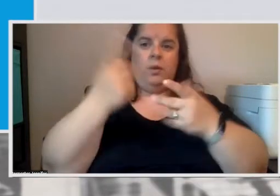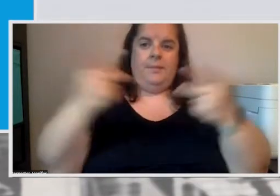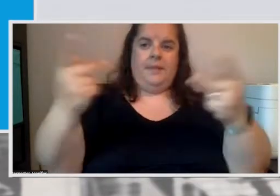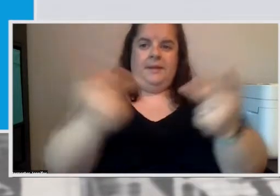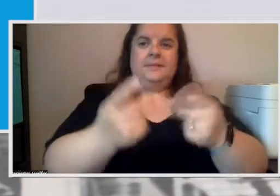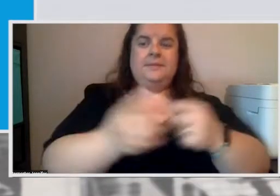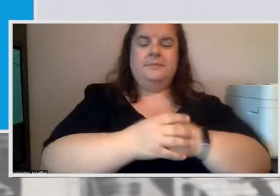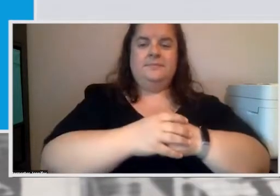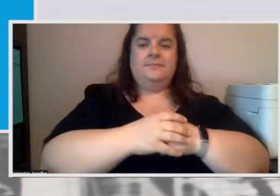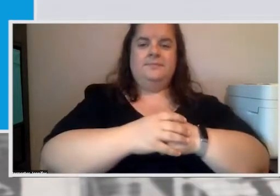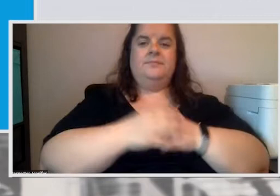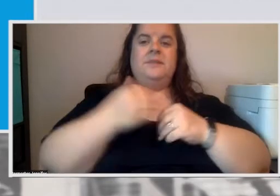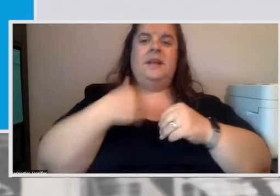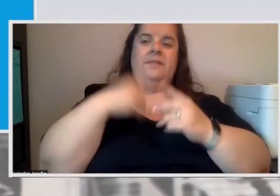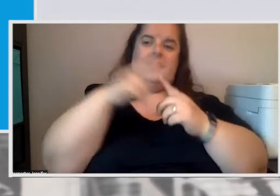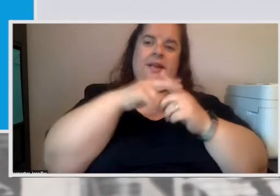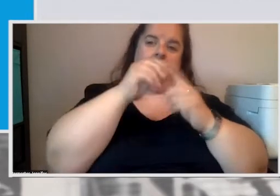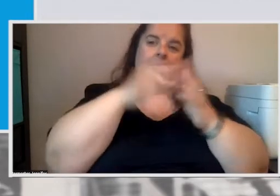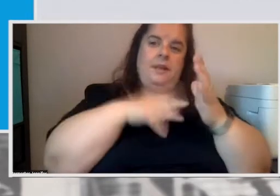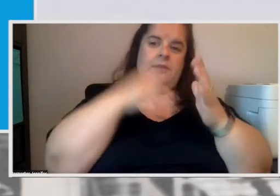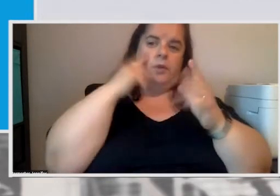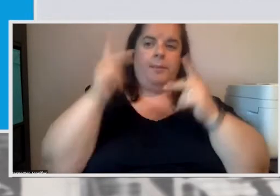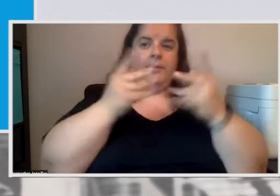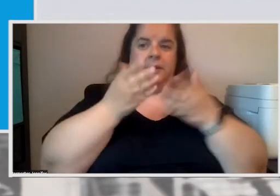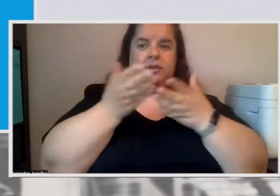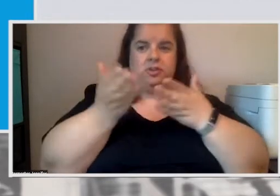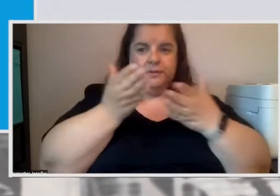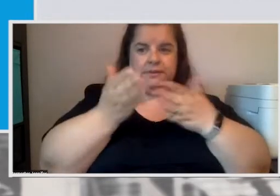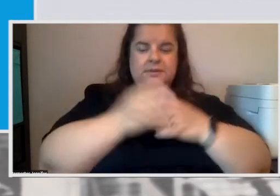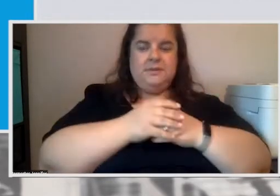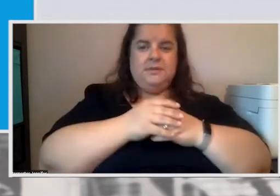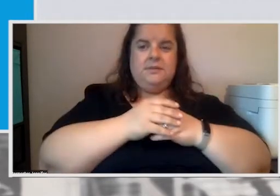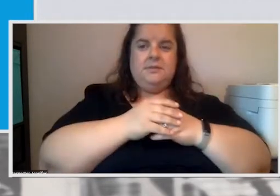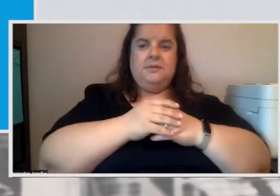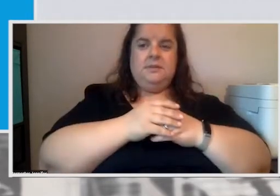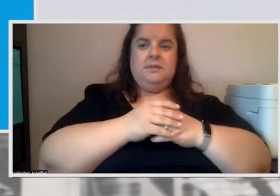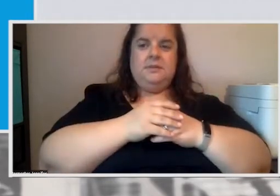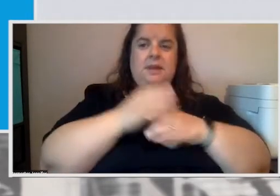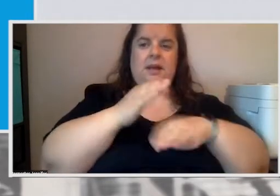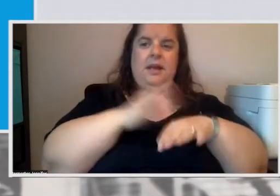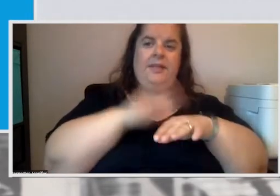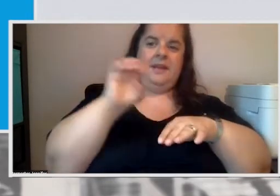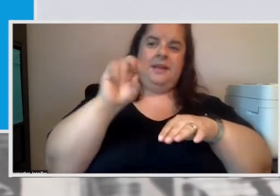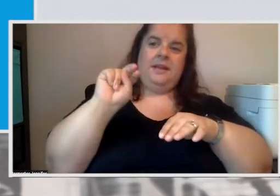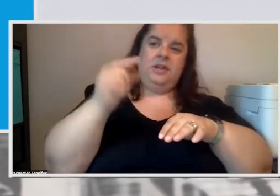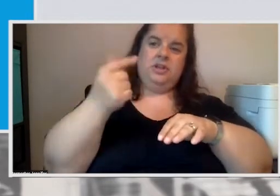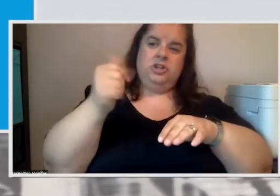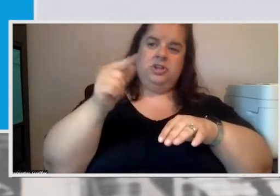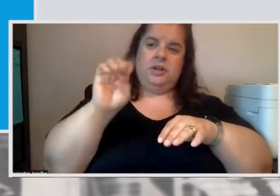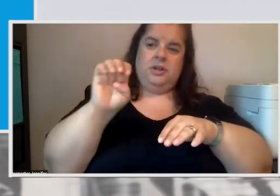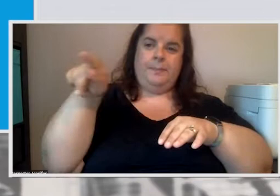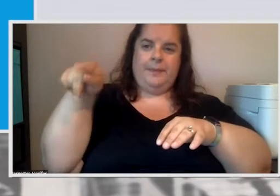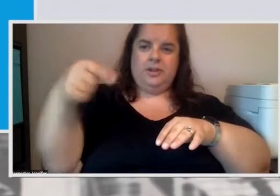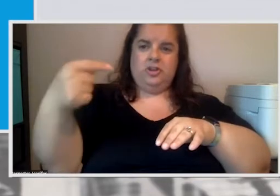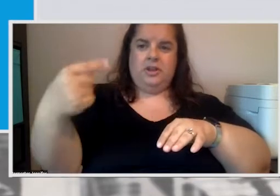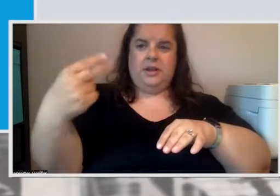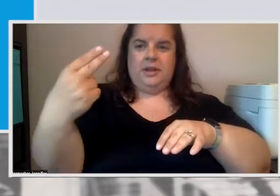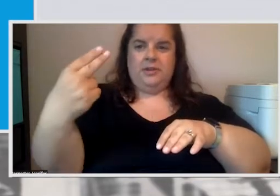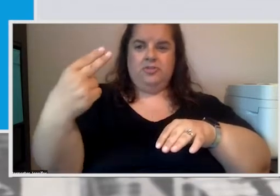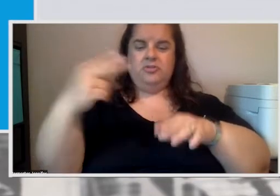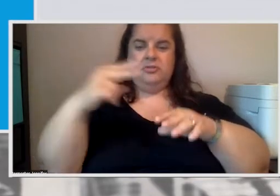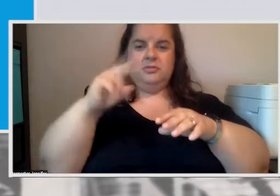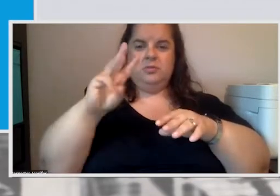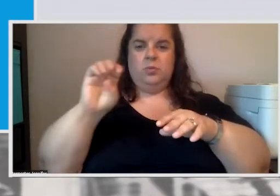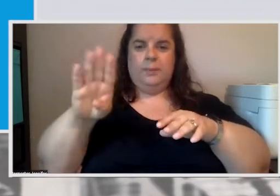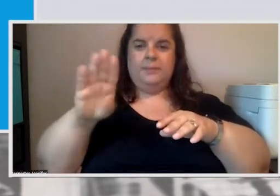And we also had the application for public services on Engage PGH site as well. And also videos of the Thanks City